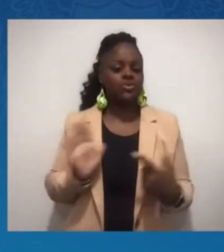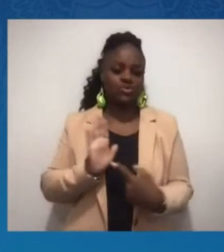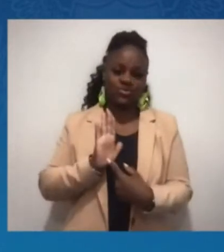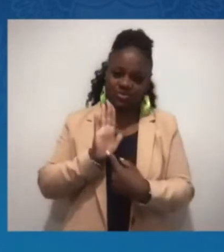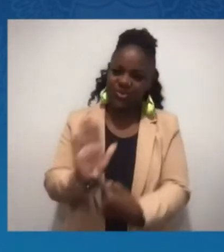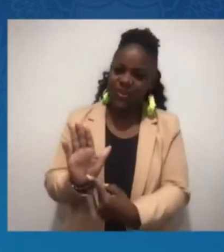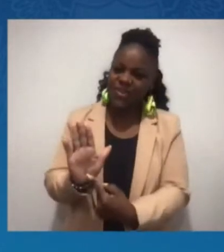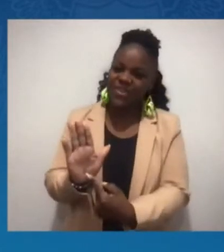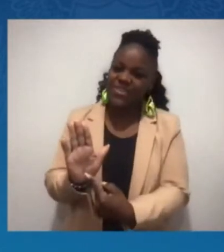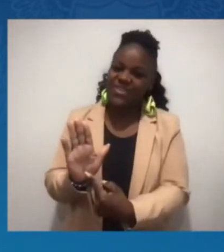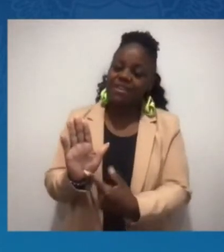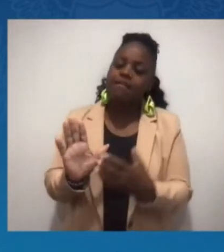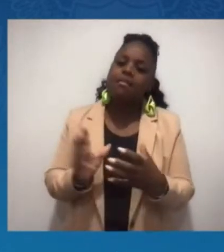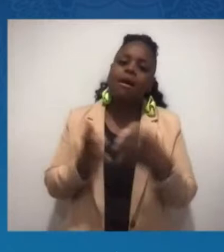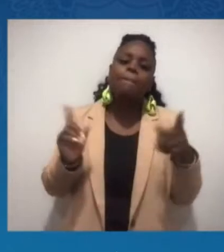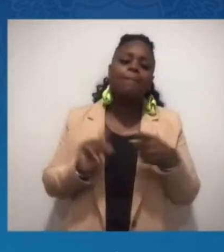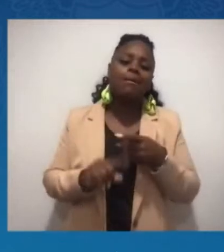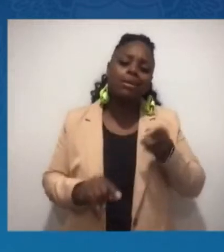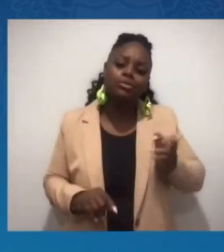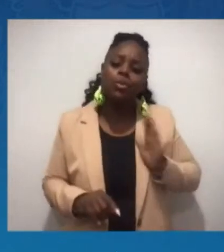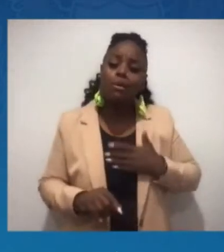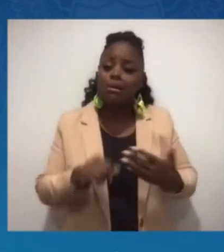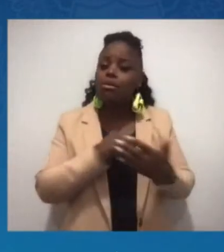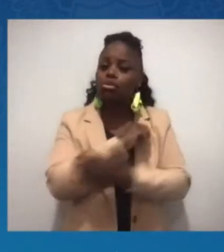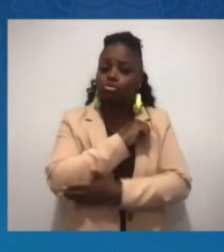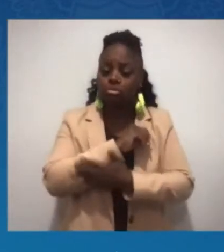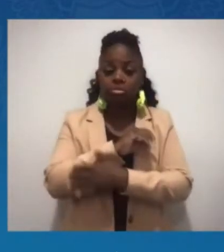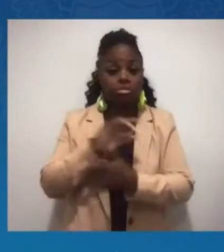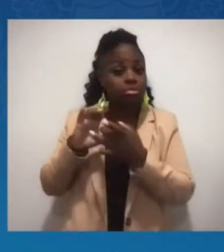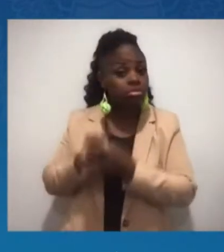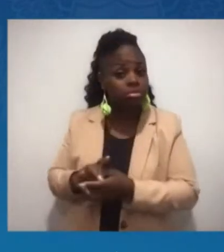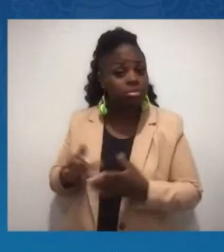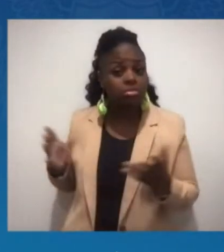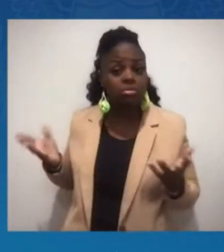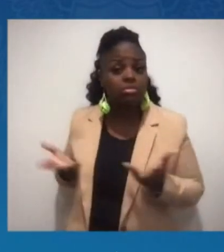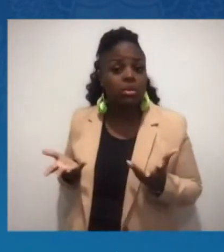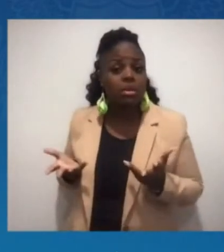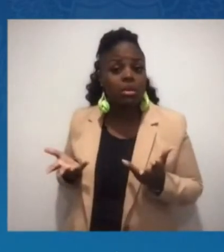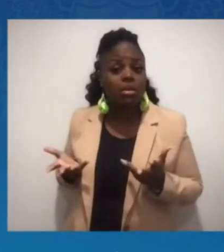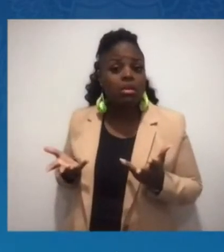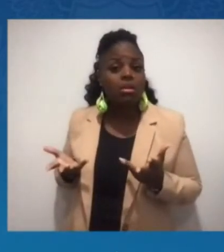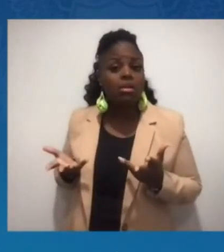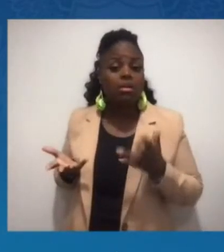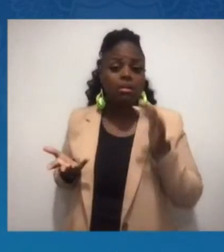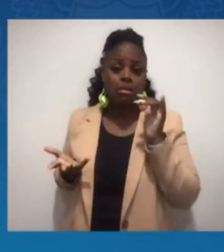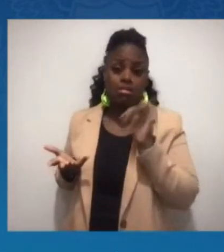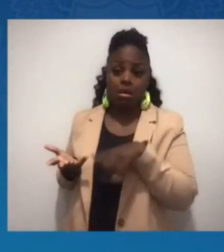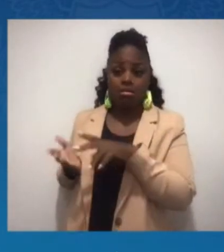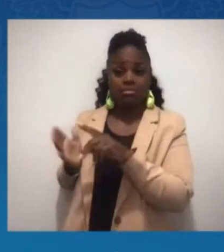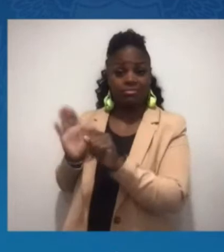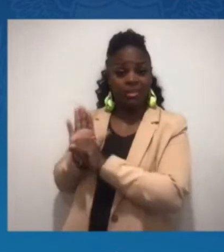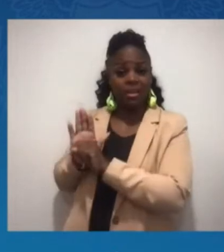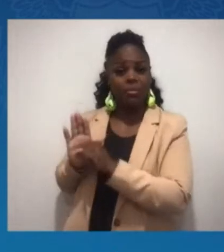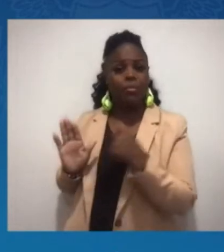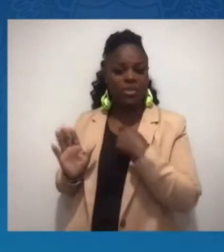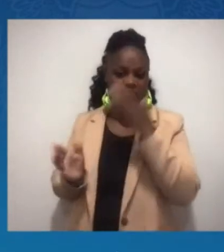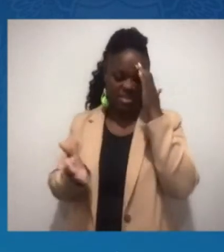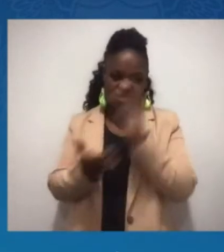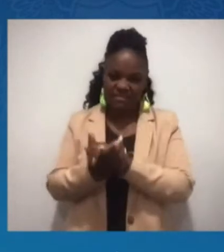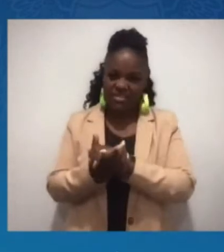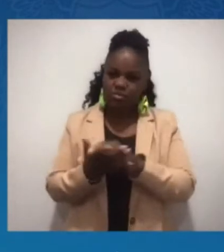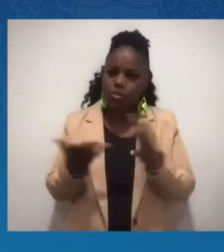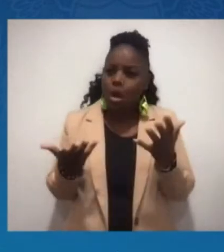of our country in terms of when we believe in what is possible and are committed to it, we can actually achieve it. So